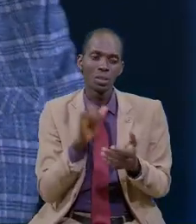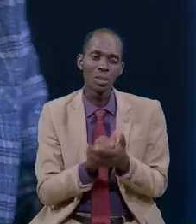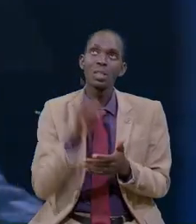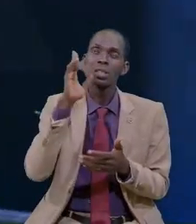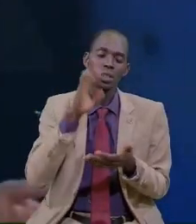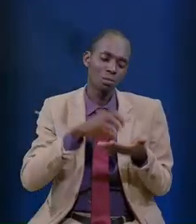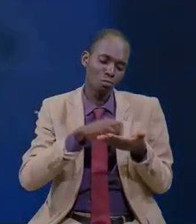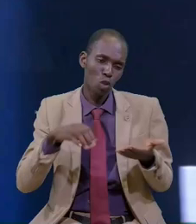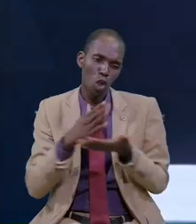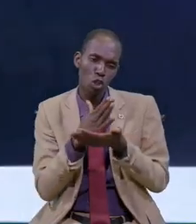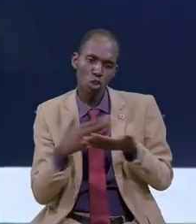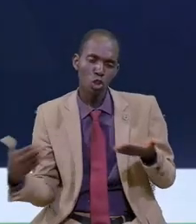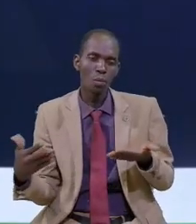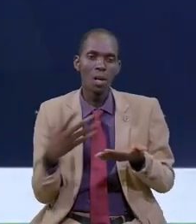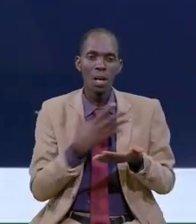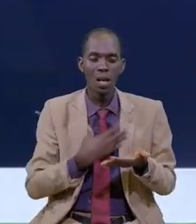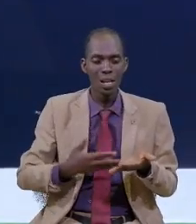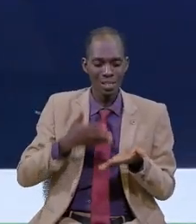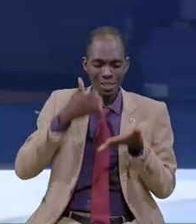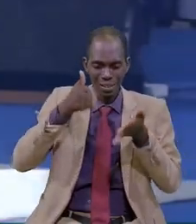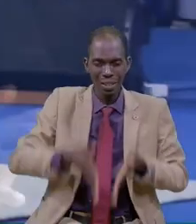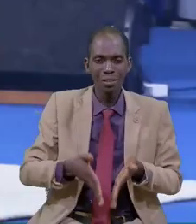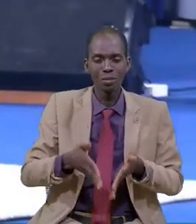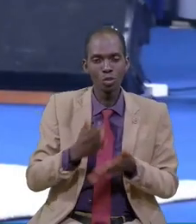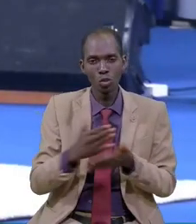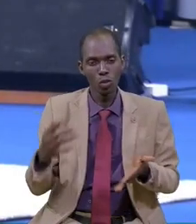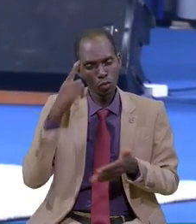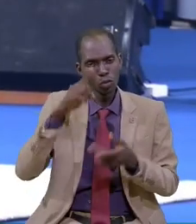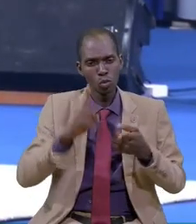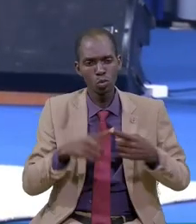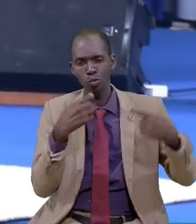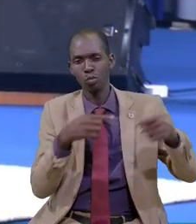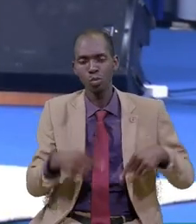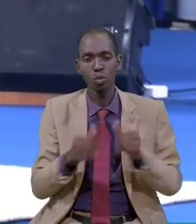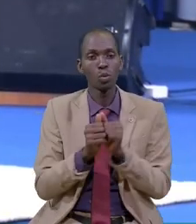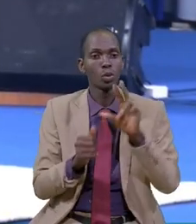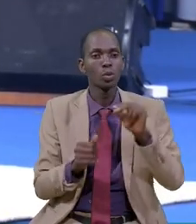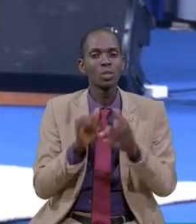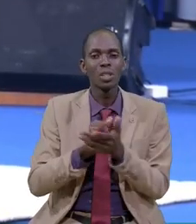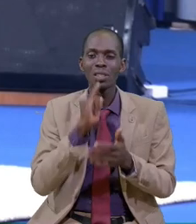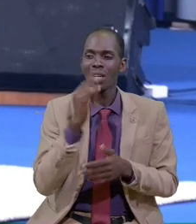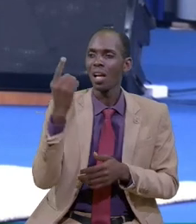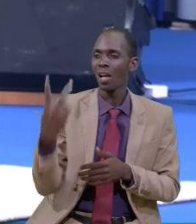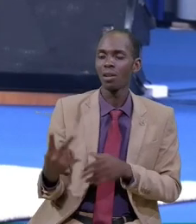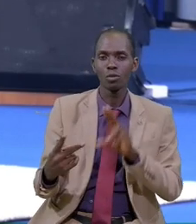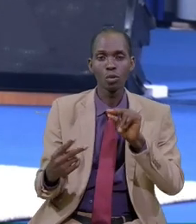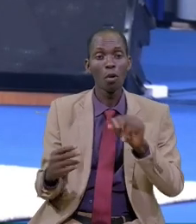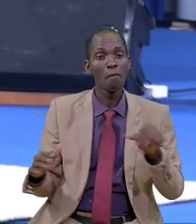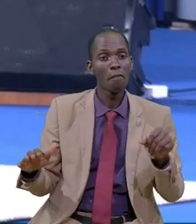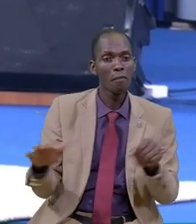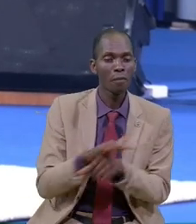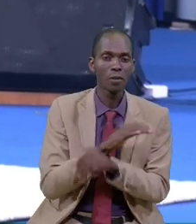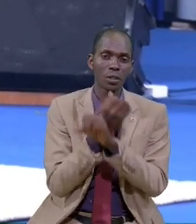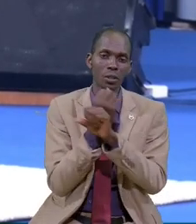and then you're still struggling and battling with other sins. So that's partial. Full salvation. Ce n'est pas un salut